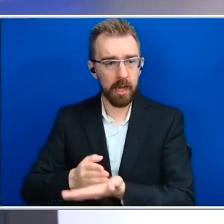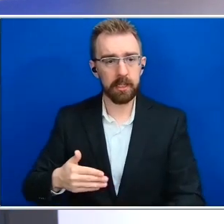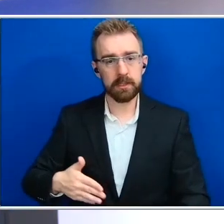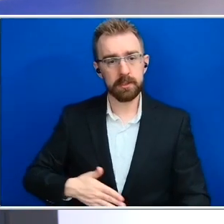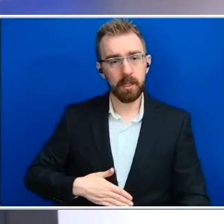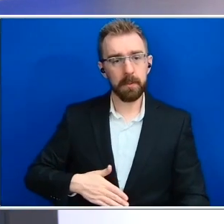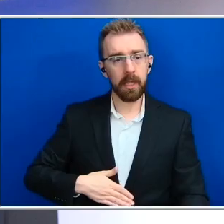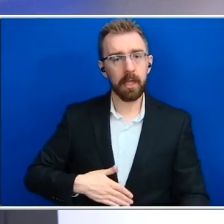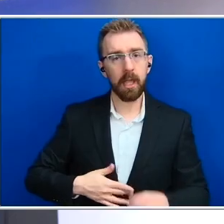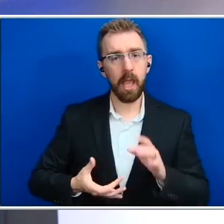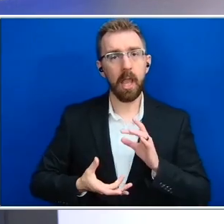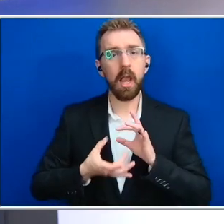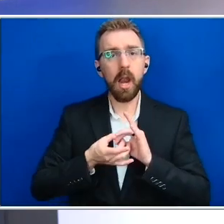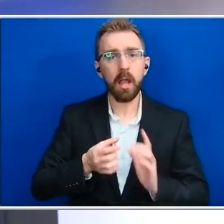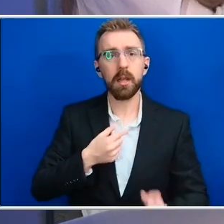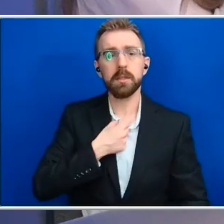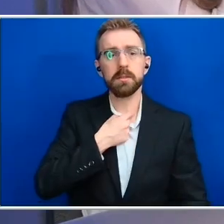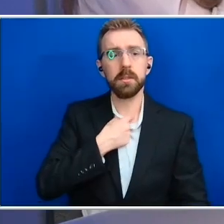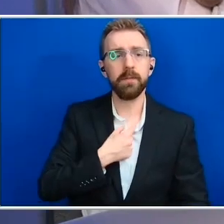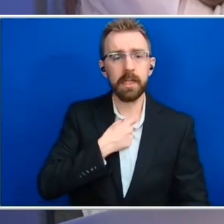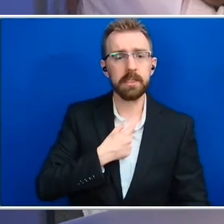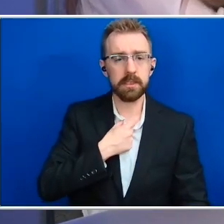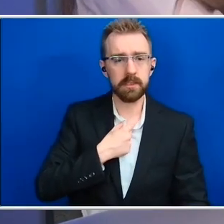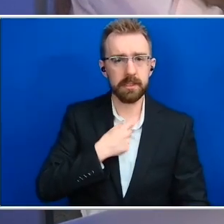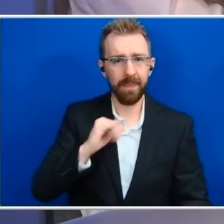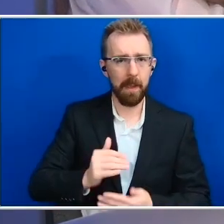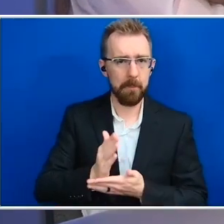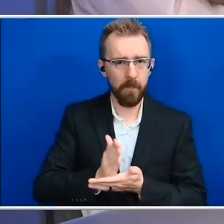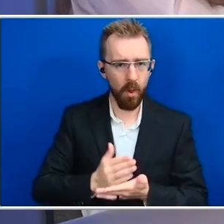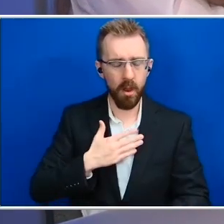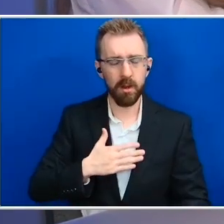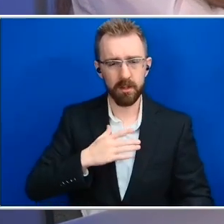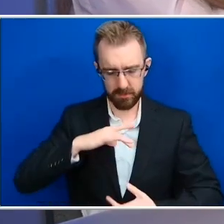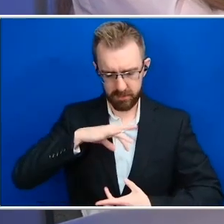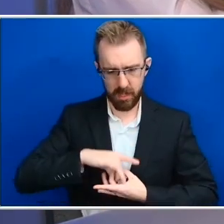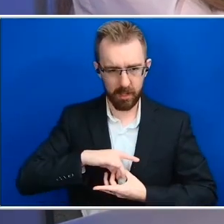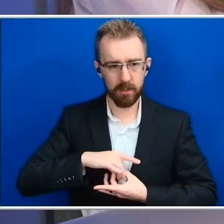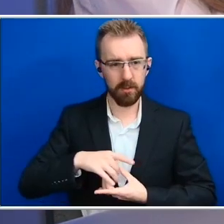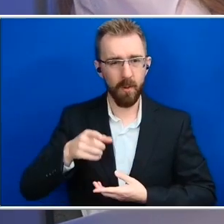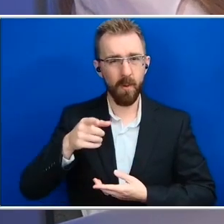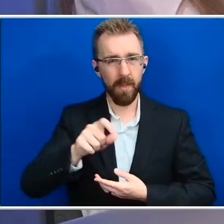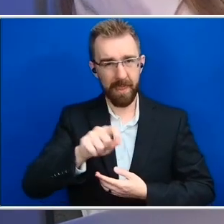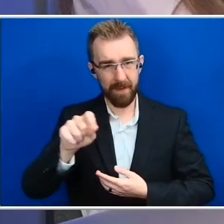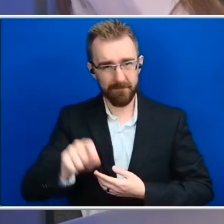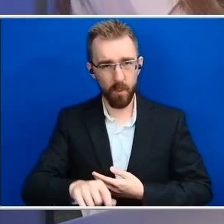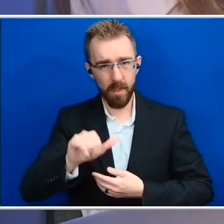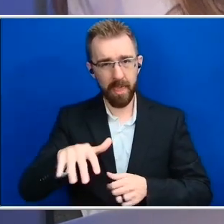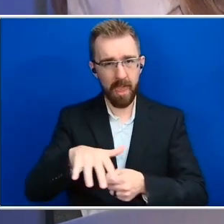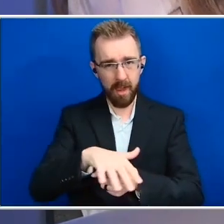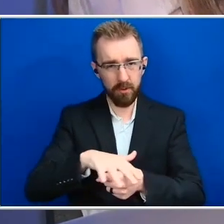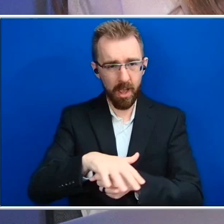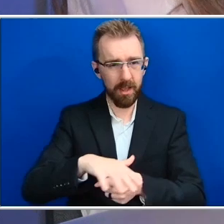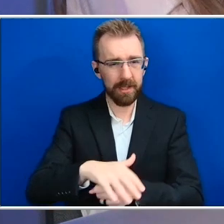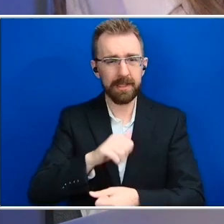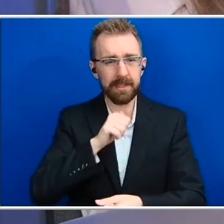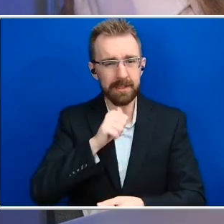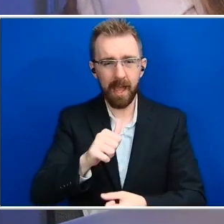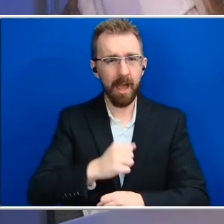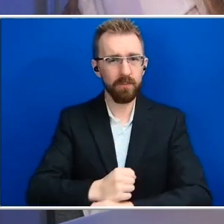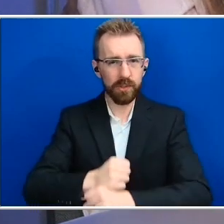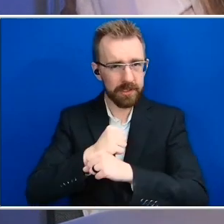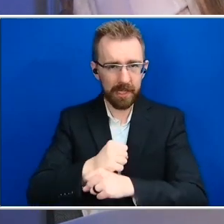the esophagus, the upper part of esophagus. Therefore, that area is not protected with